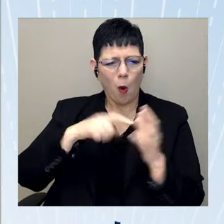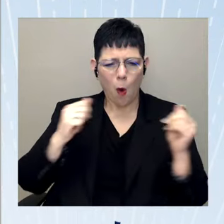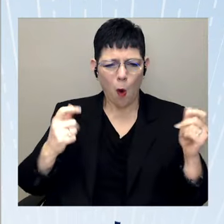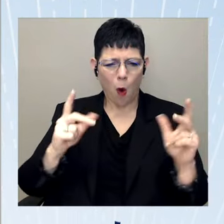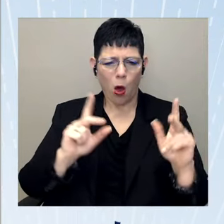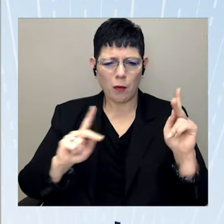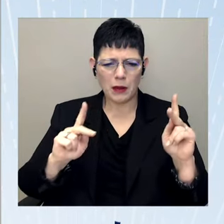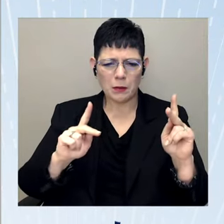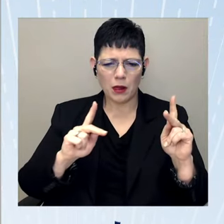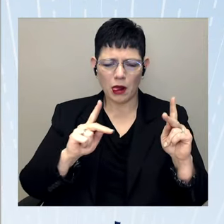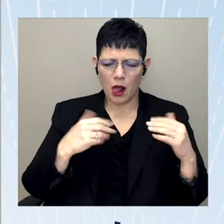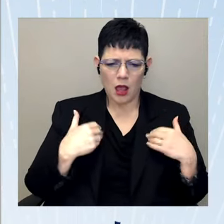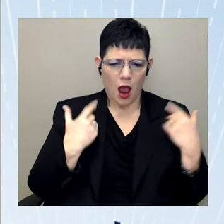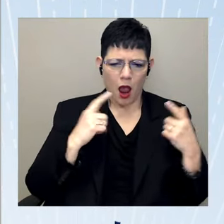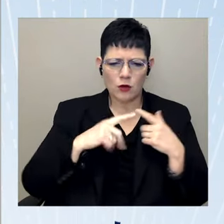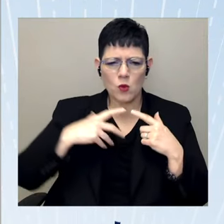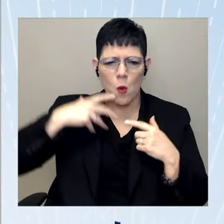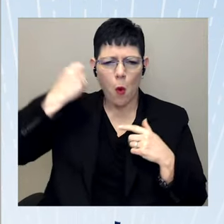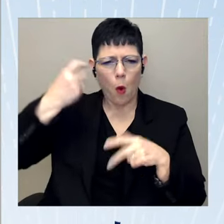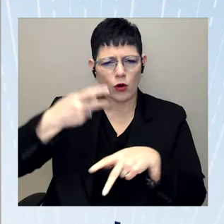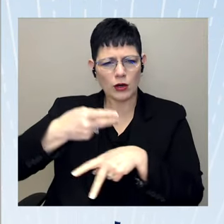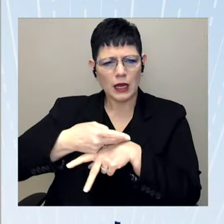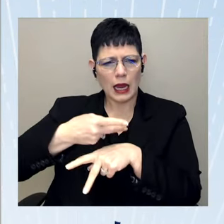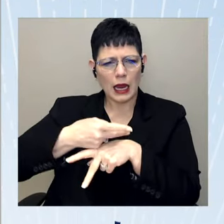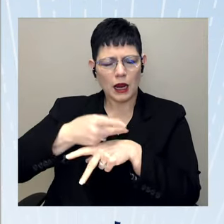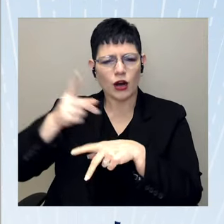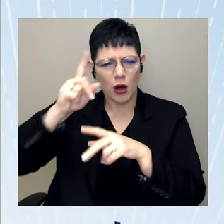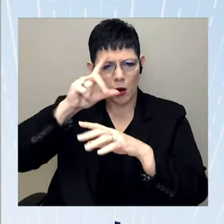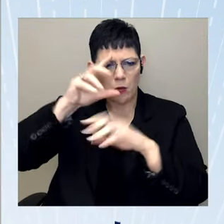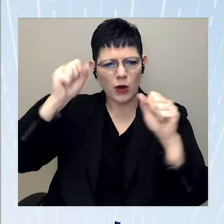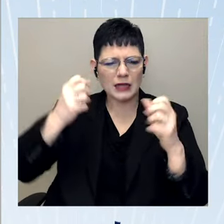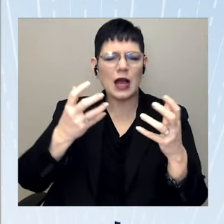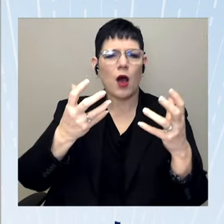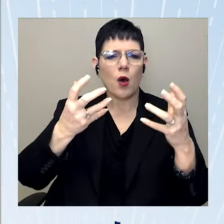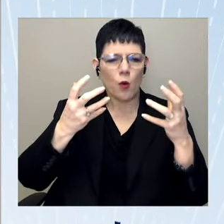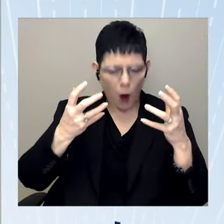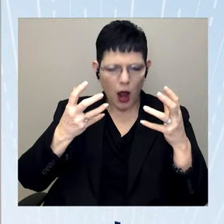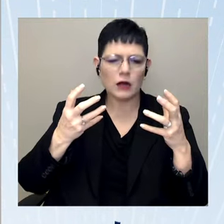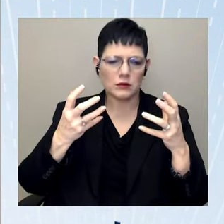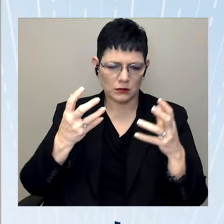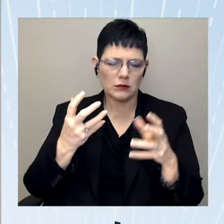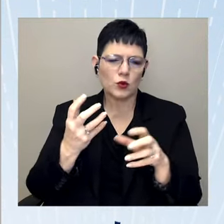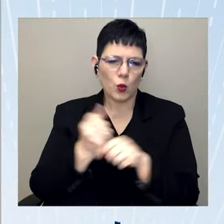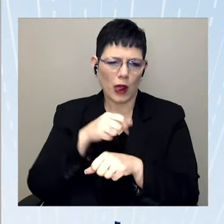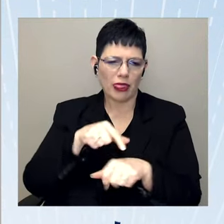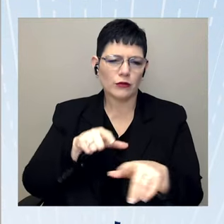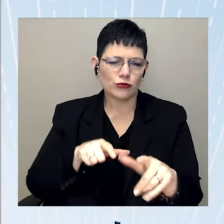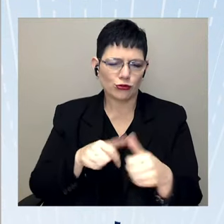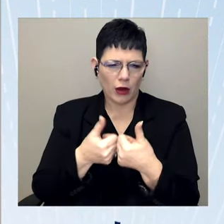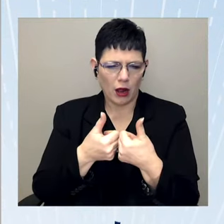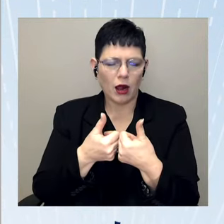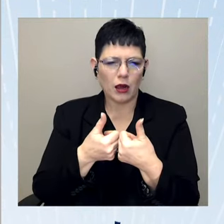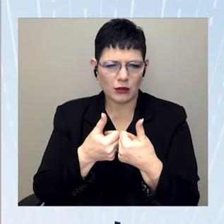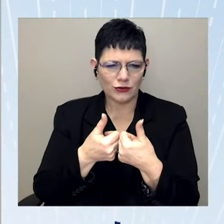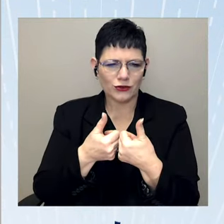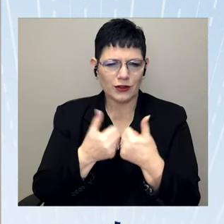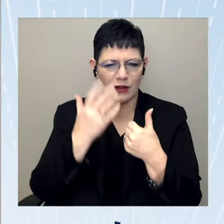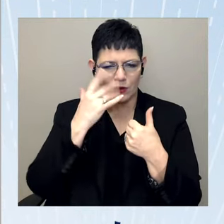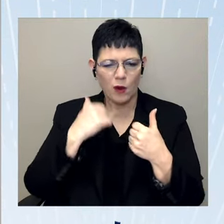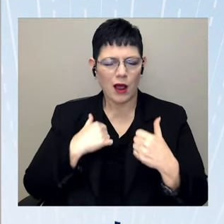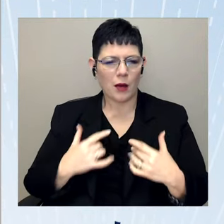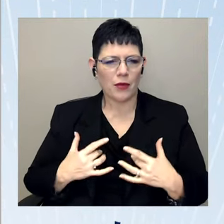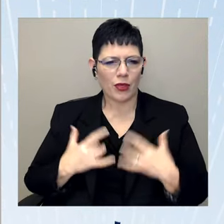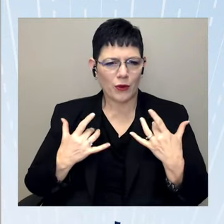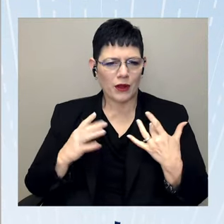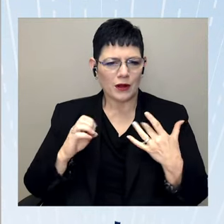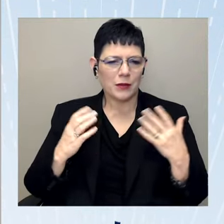just gets it, but he wants to take it over the hump. And that's what makes it such a pleasure to get to be part of